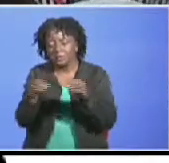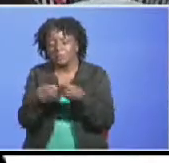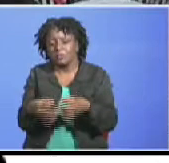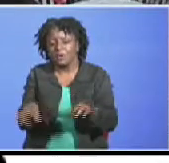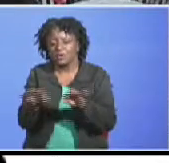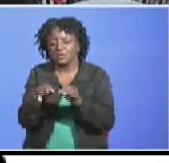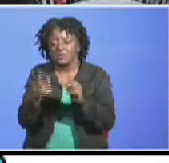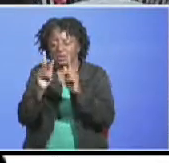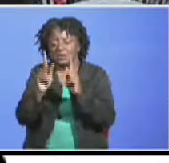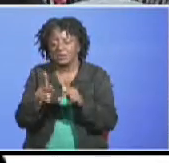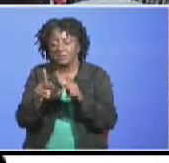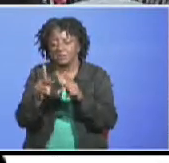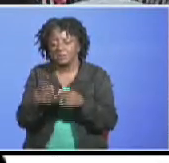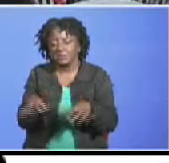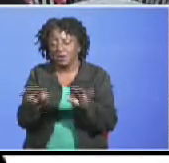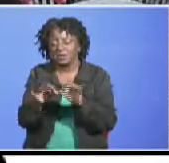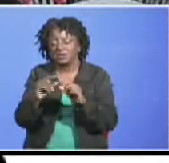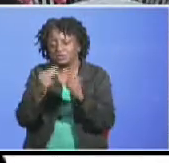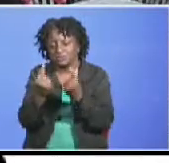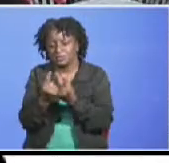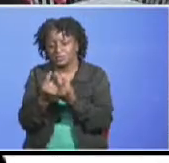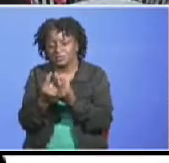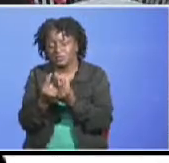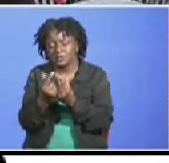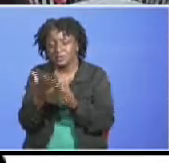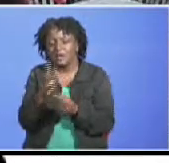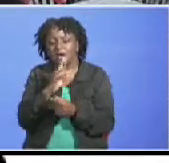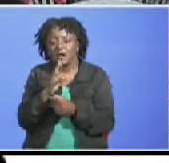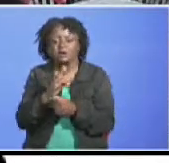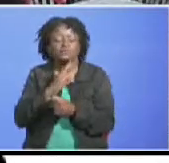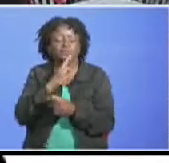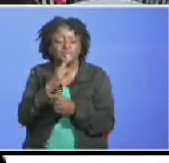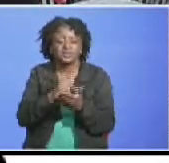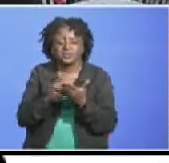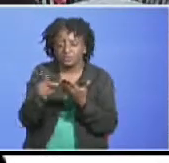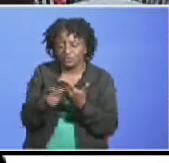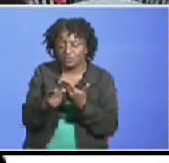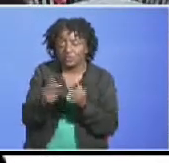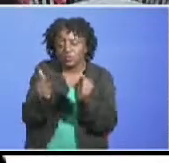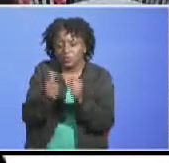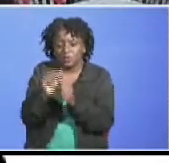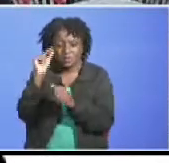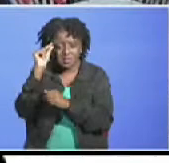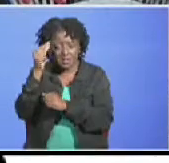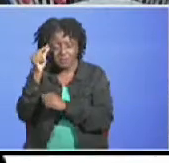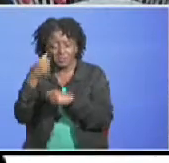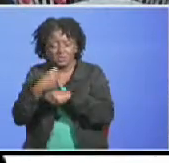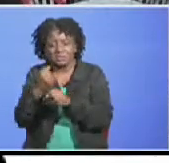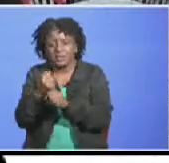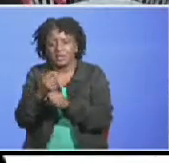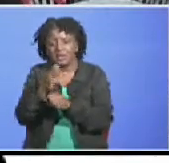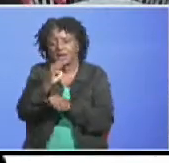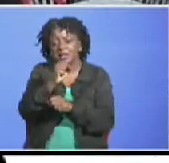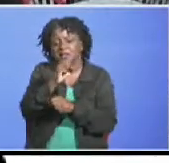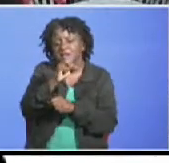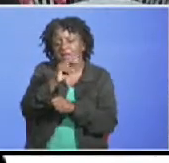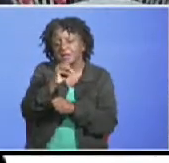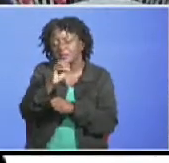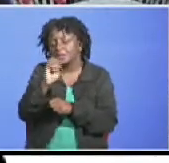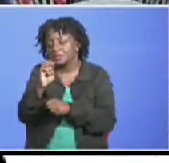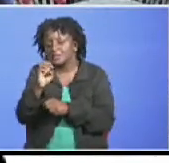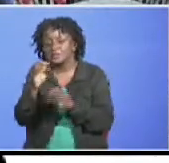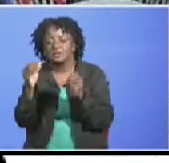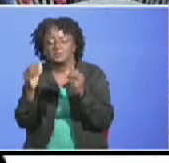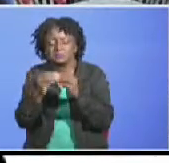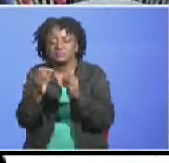actual real initiatives that are being taken with the government to make SMEs more viable